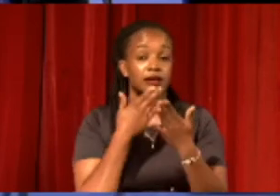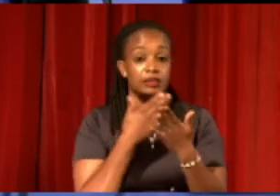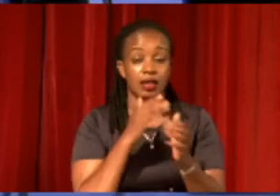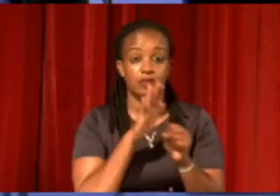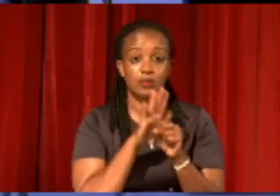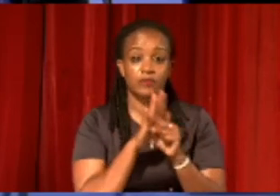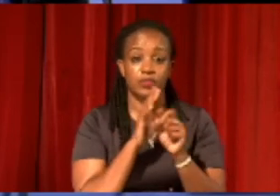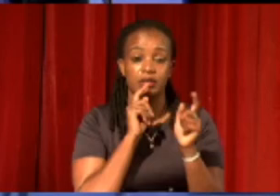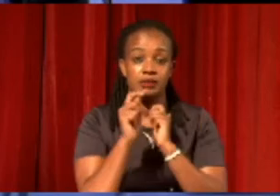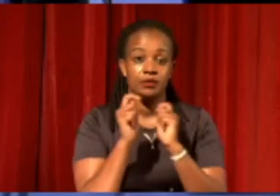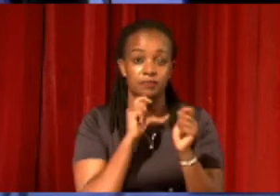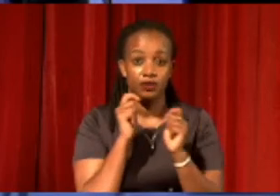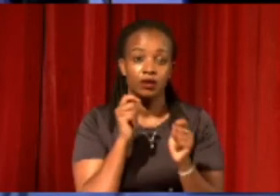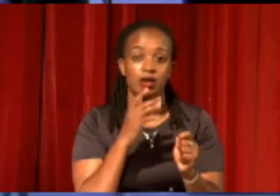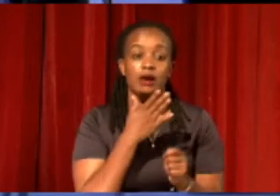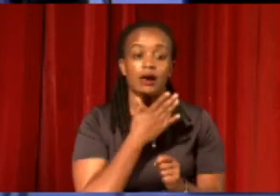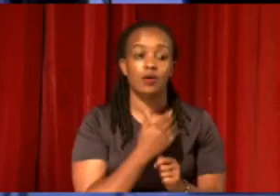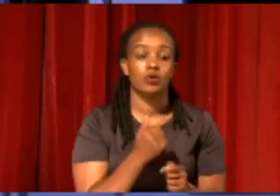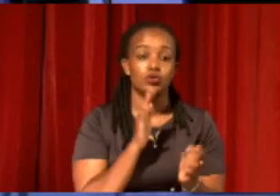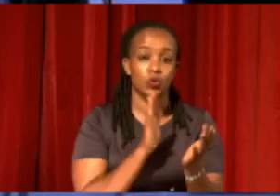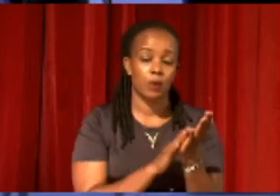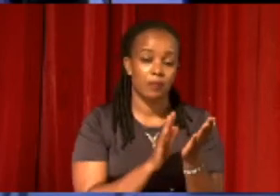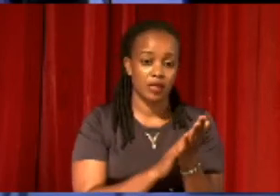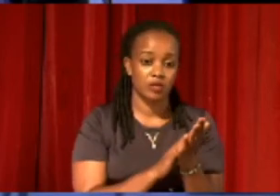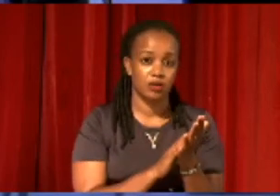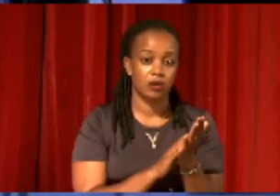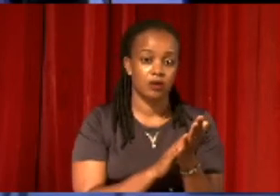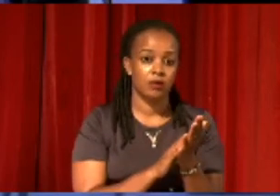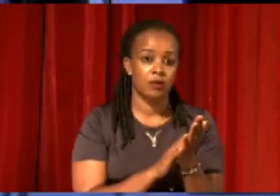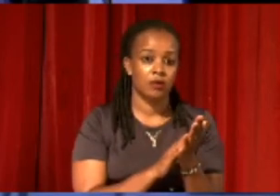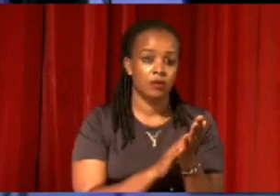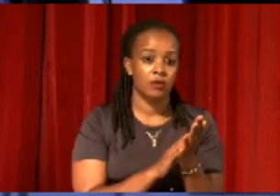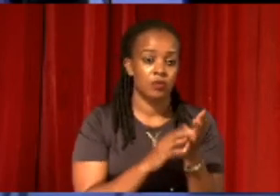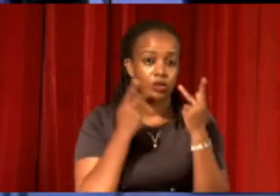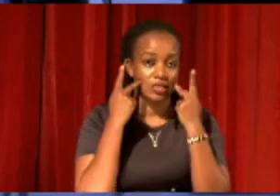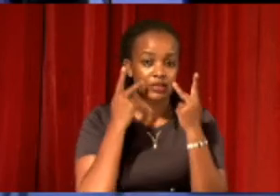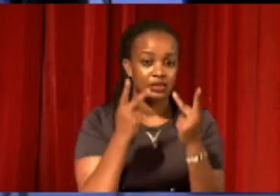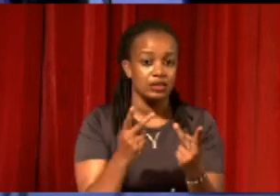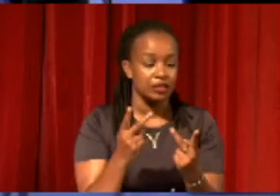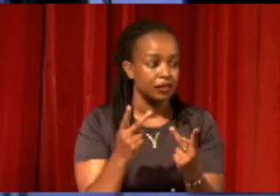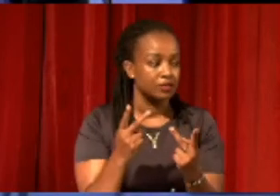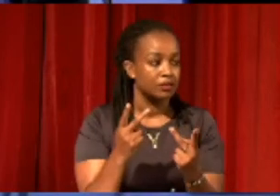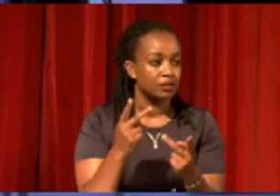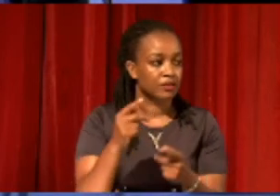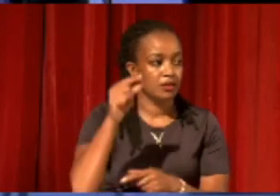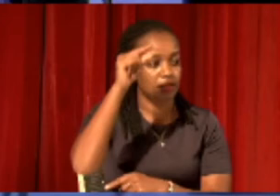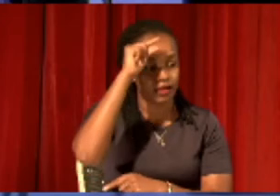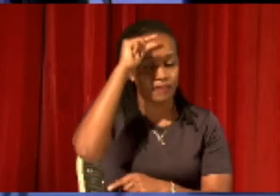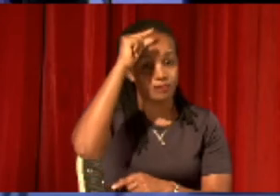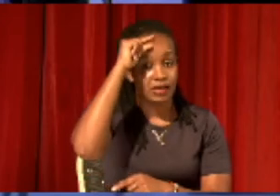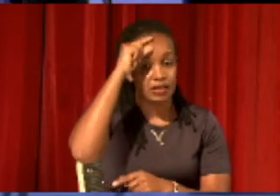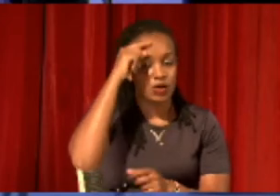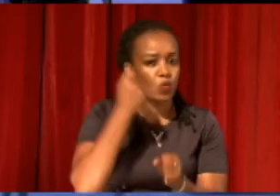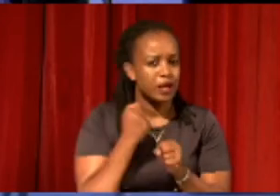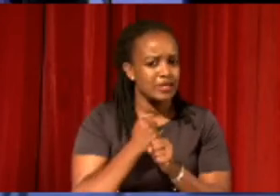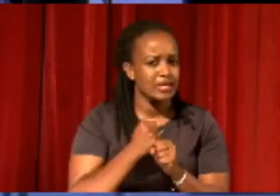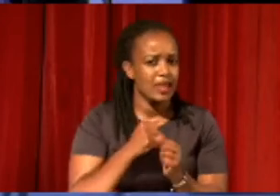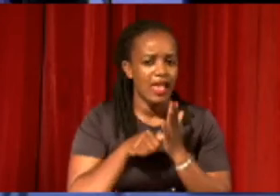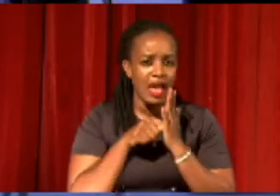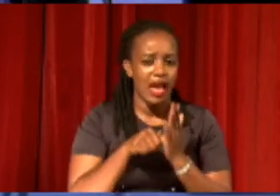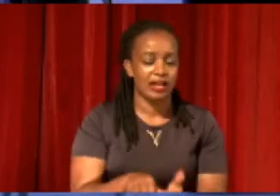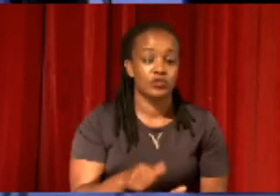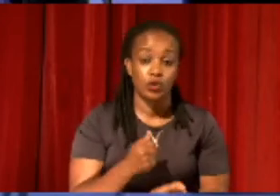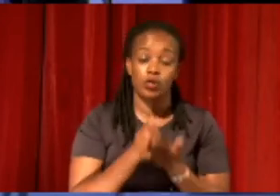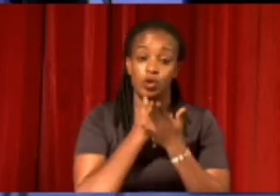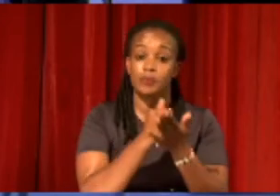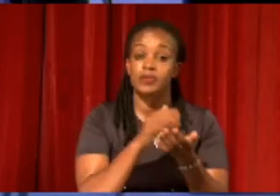interview. Mm-hmm. What I wanted to comment on is we've seen the government hand in assisting the artists. And as you have